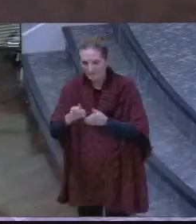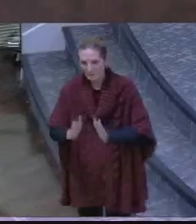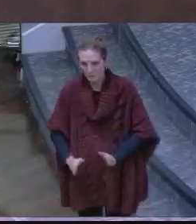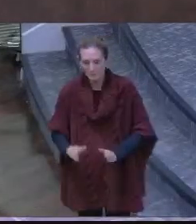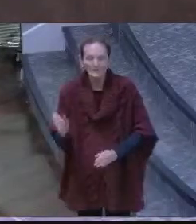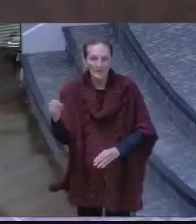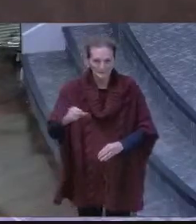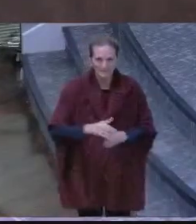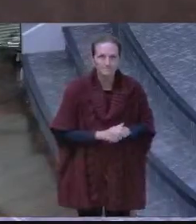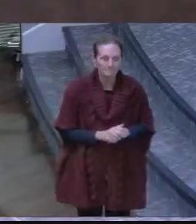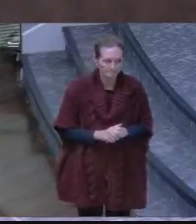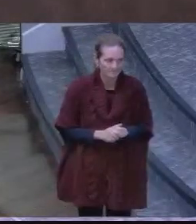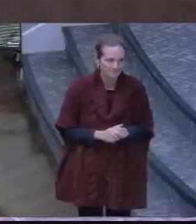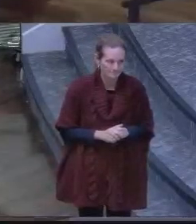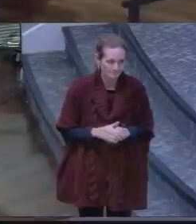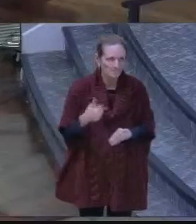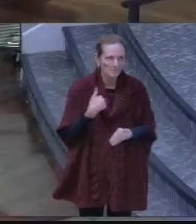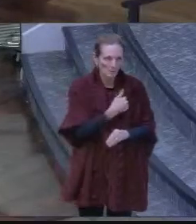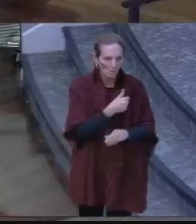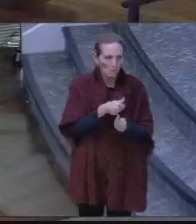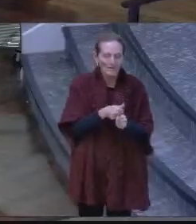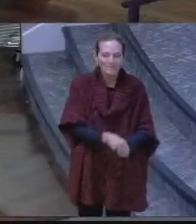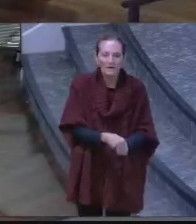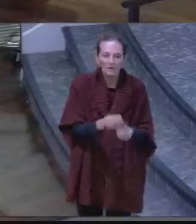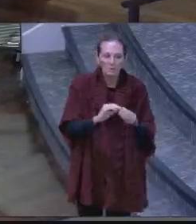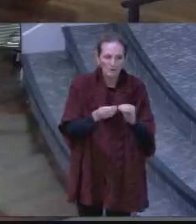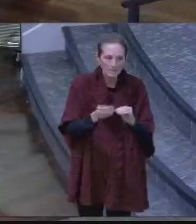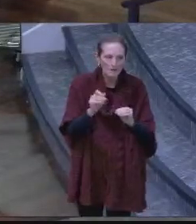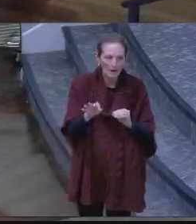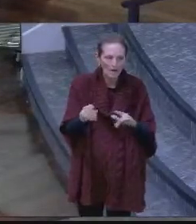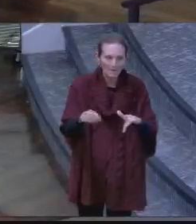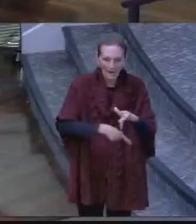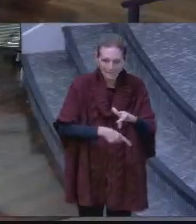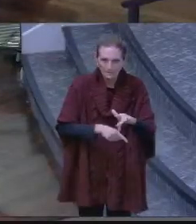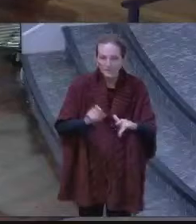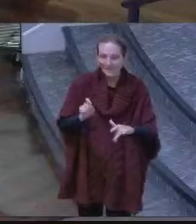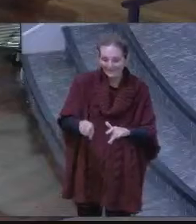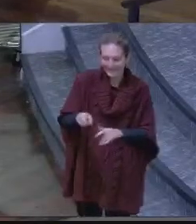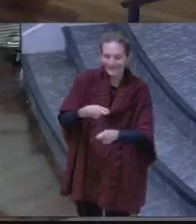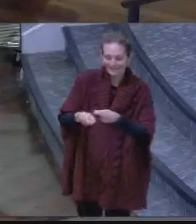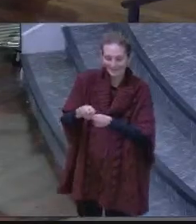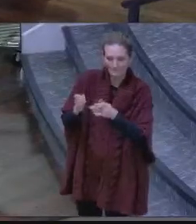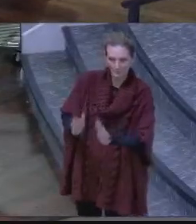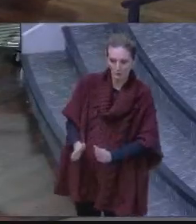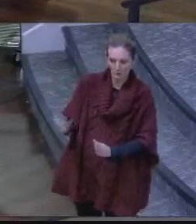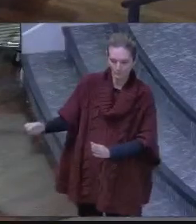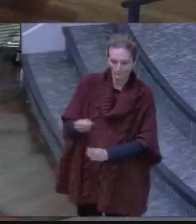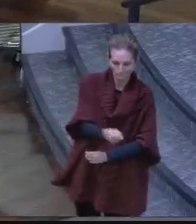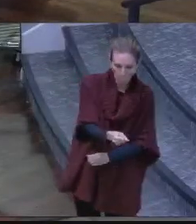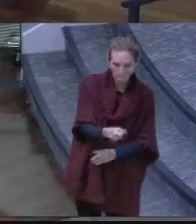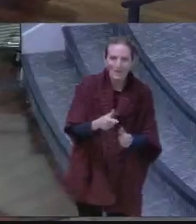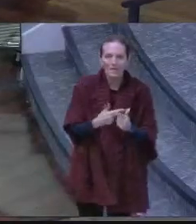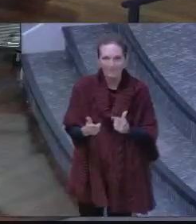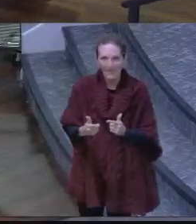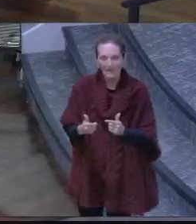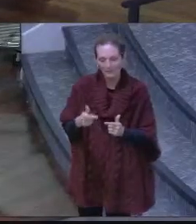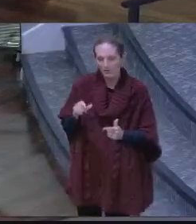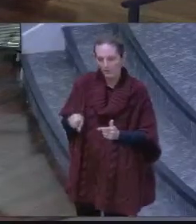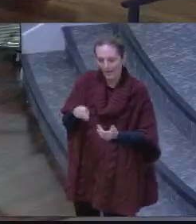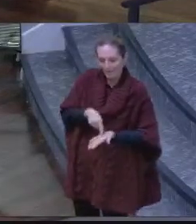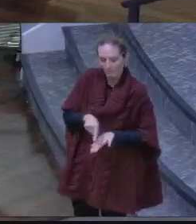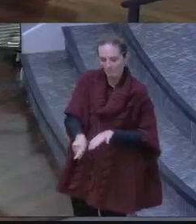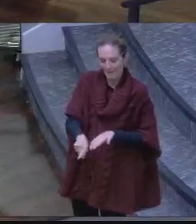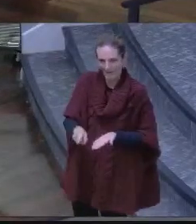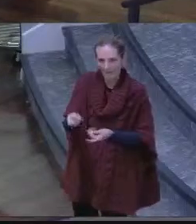Correct. We track the number of absences that need a substitute, which would then have a substitute cost associated with